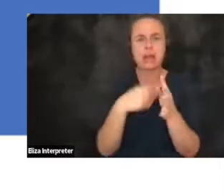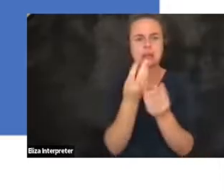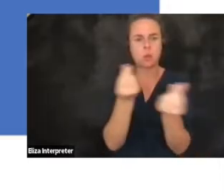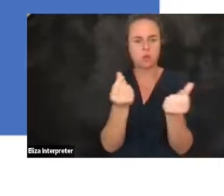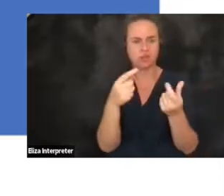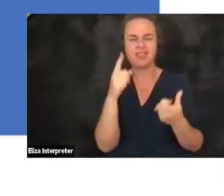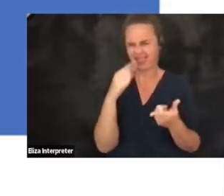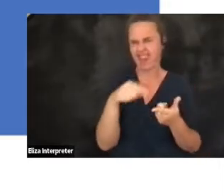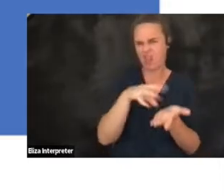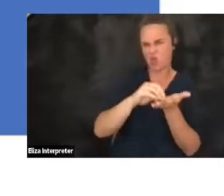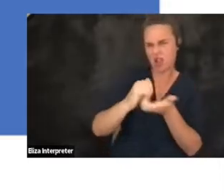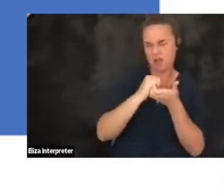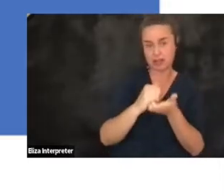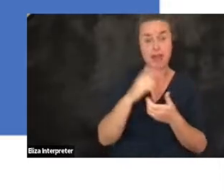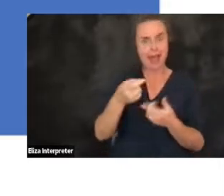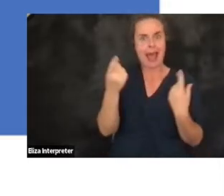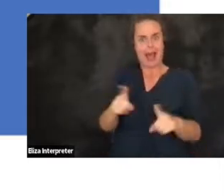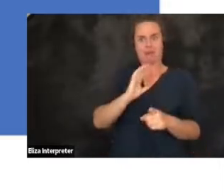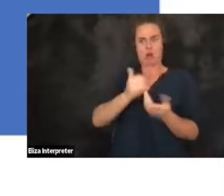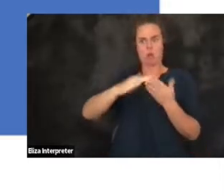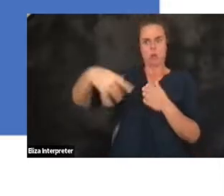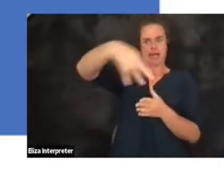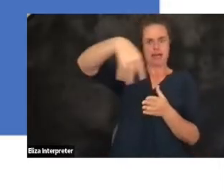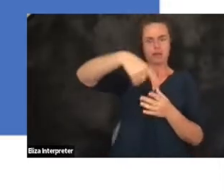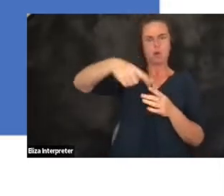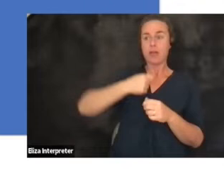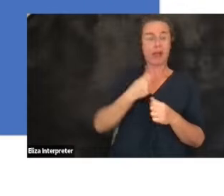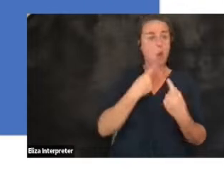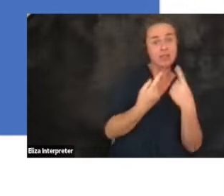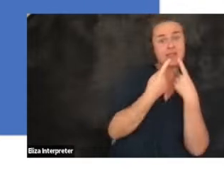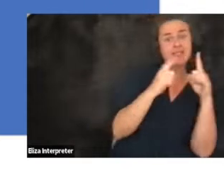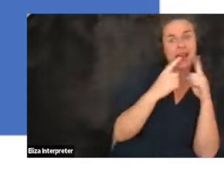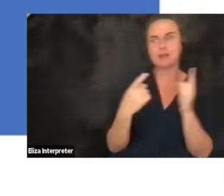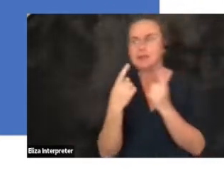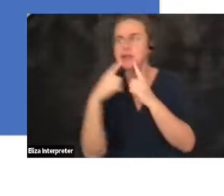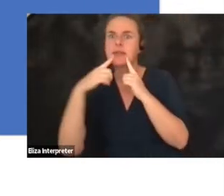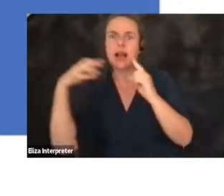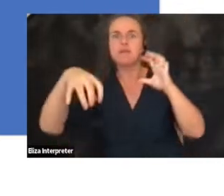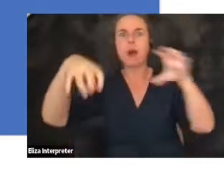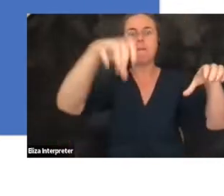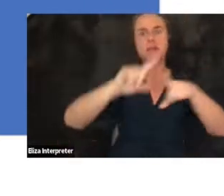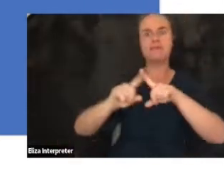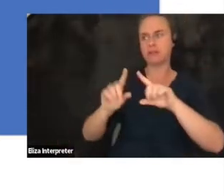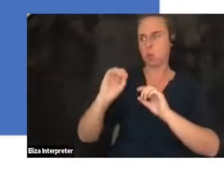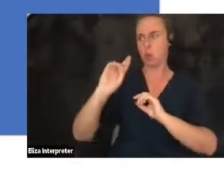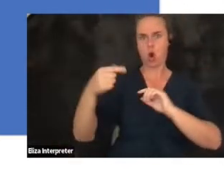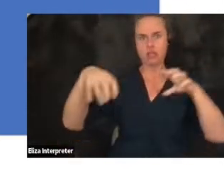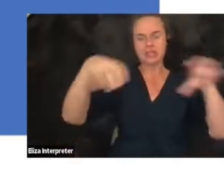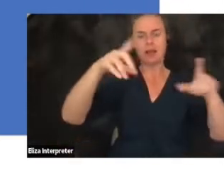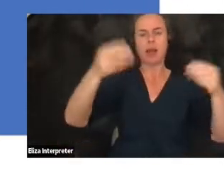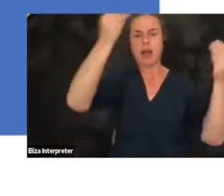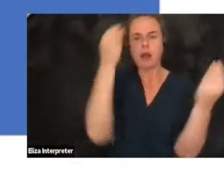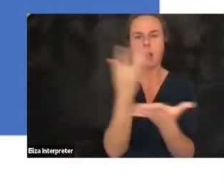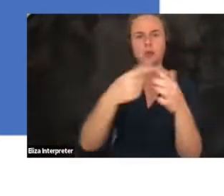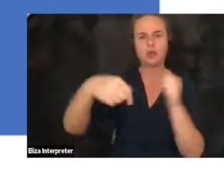process happens in our community, successes are shared and each site can adapt insights into their context. I was recently